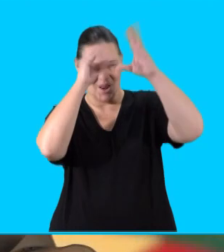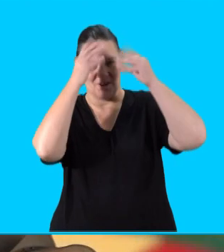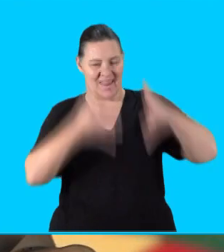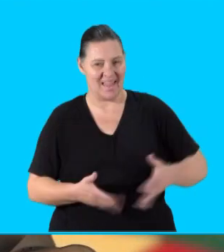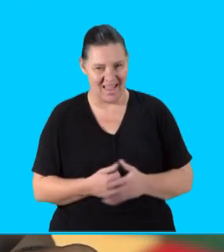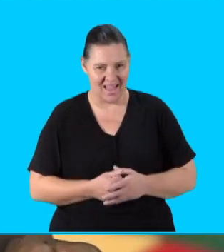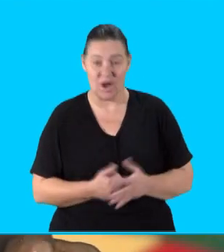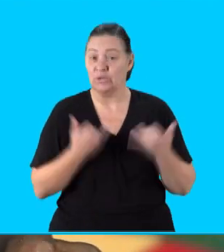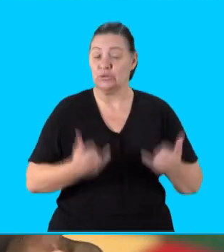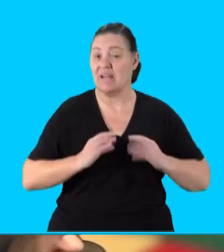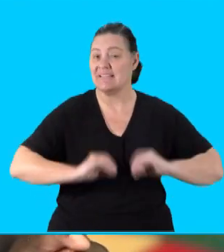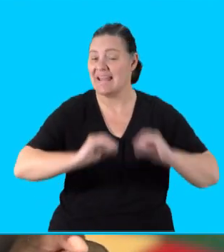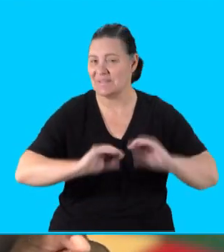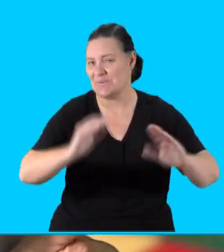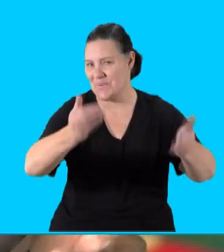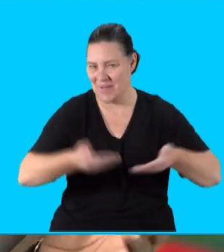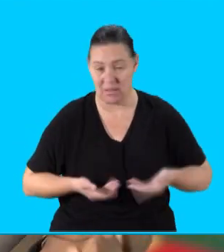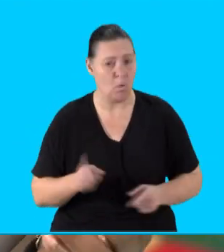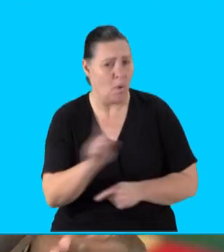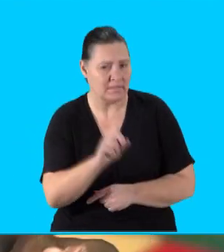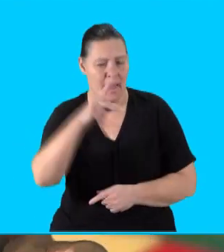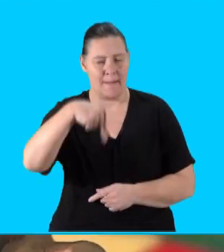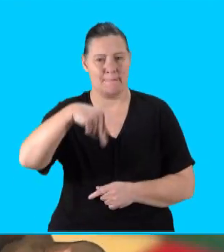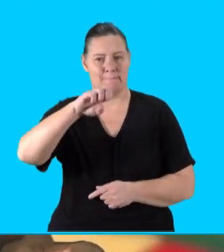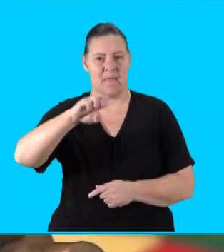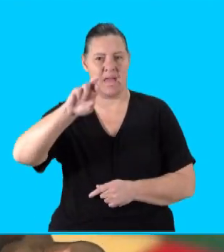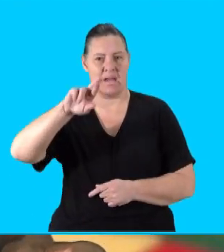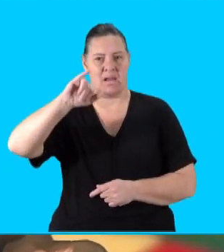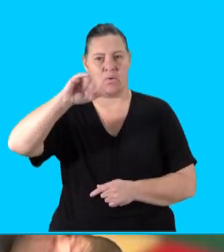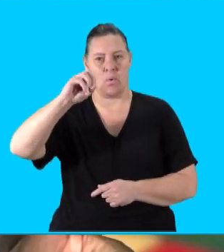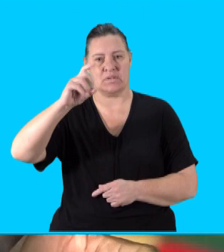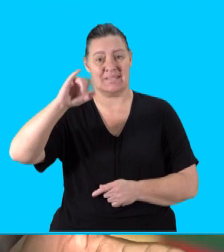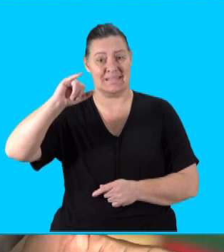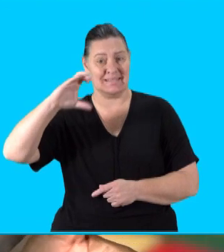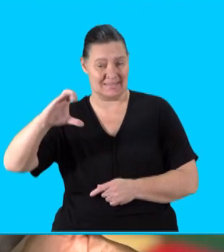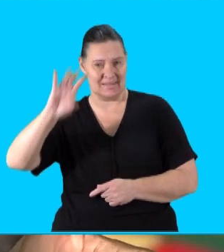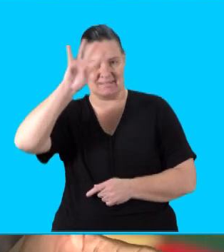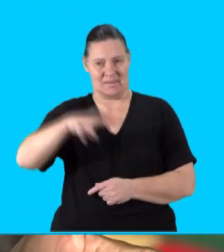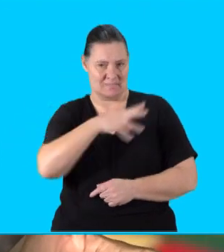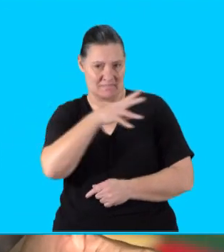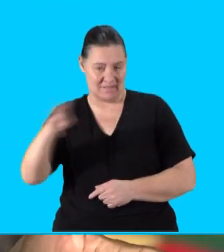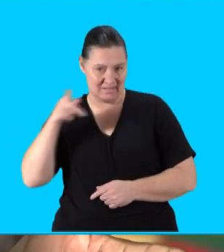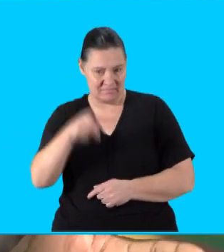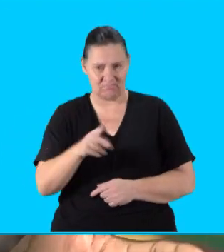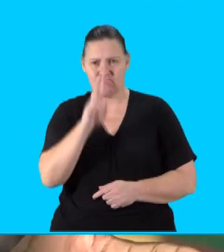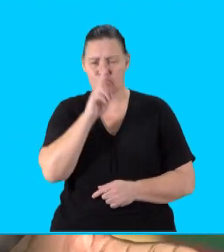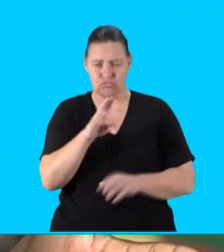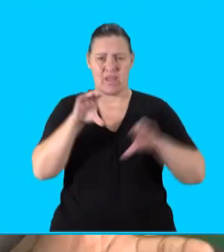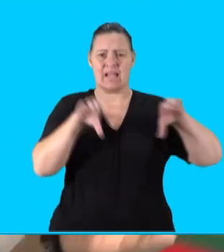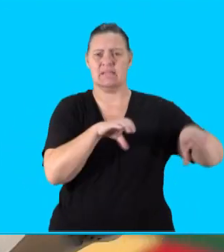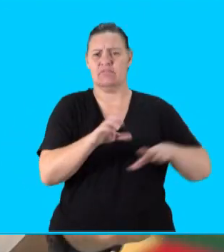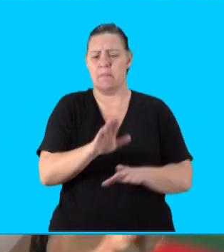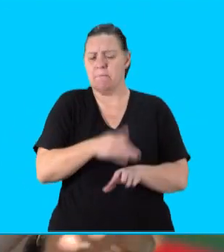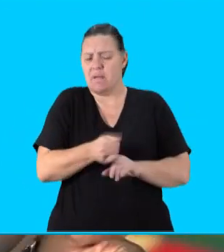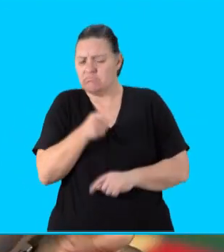Hello learners, and welcome to today's lesson of the periodic table. So what you're going to be doing now is doing